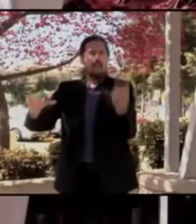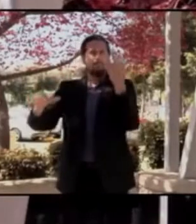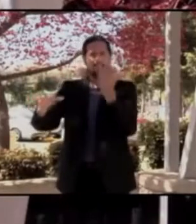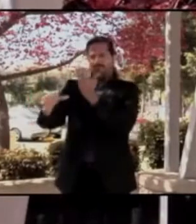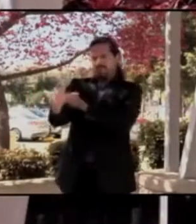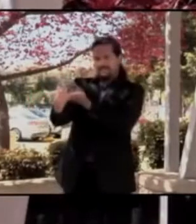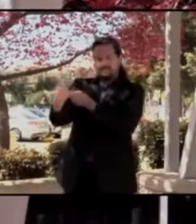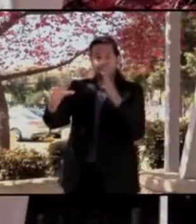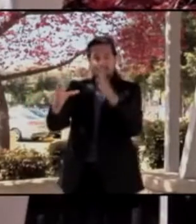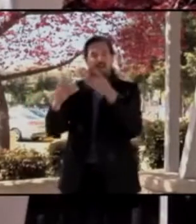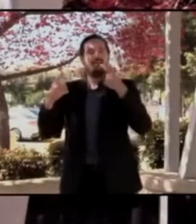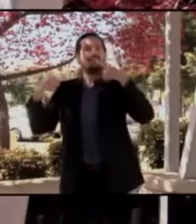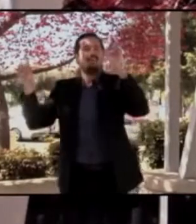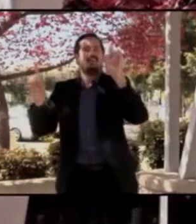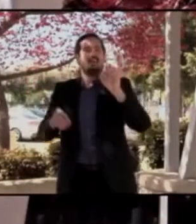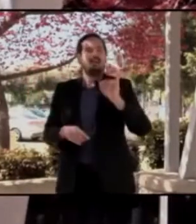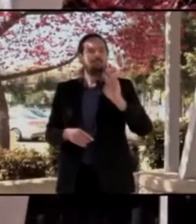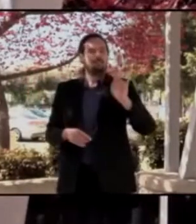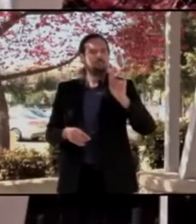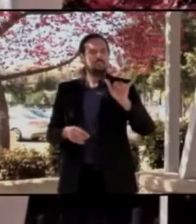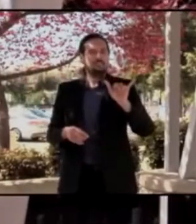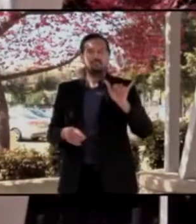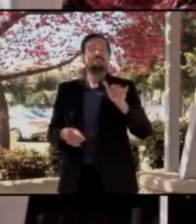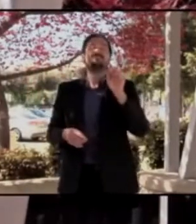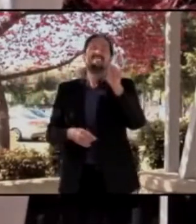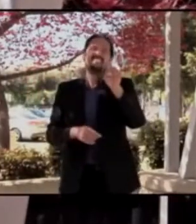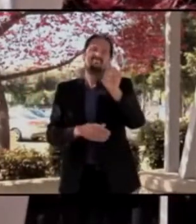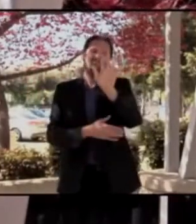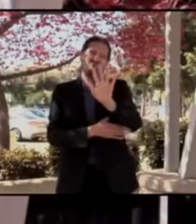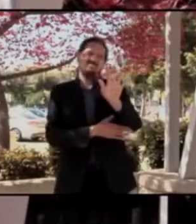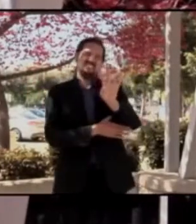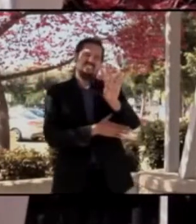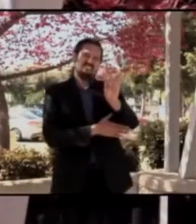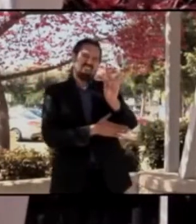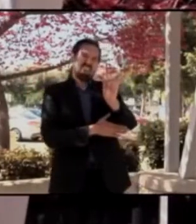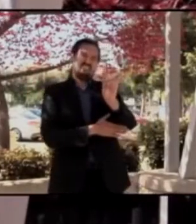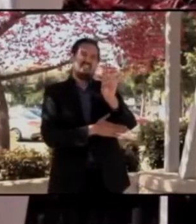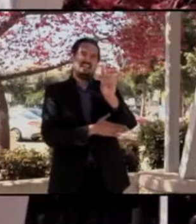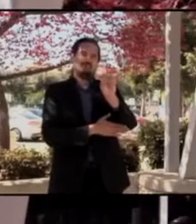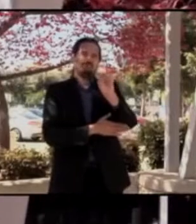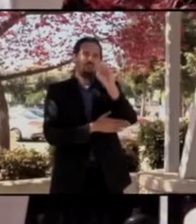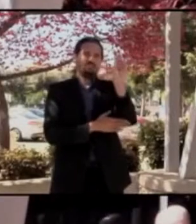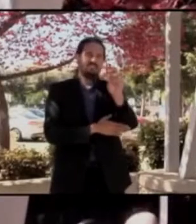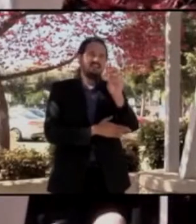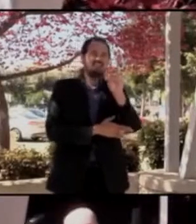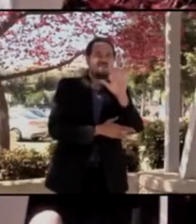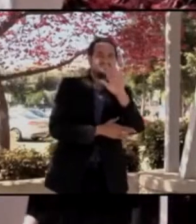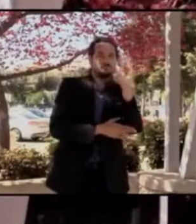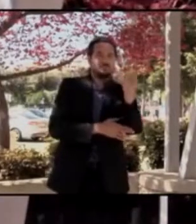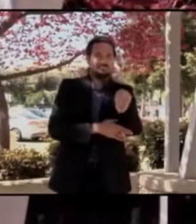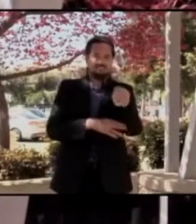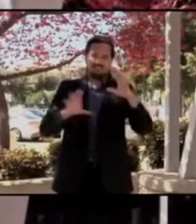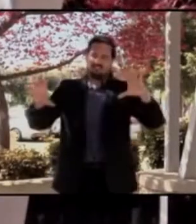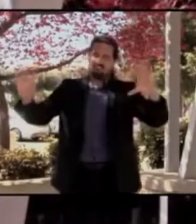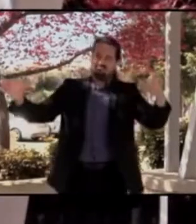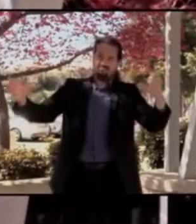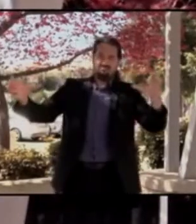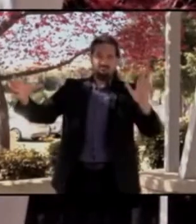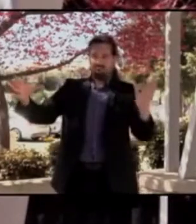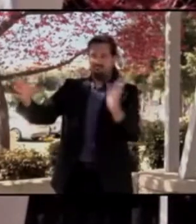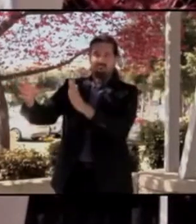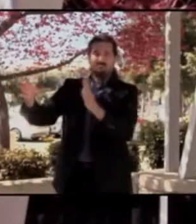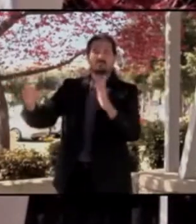anywhere from 70% to 85%. So it's not crystal clear exactly what that number